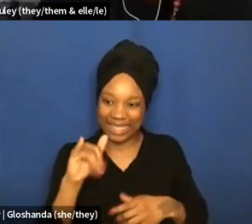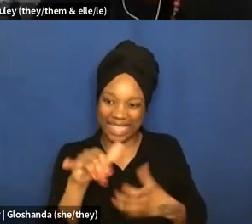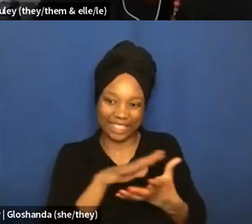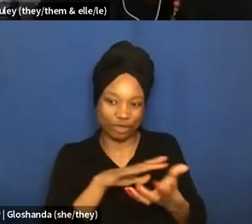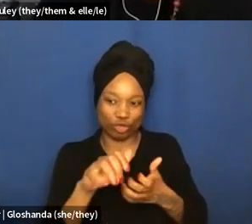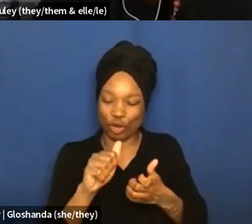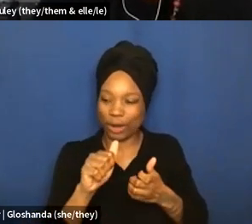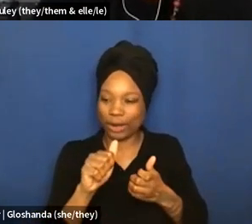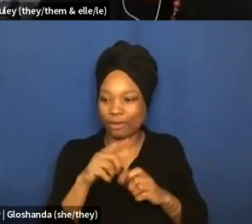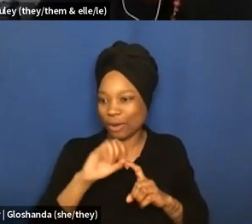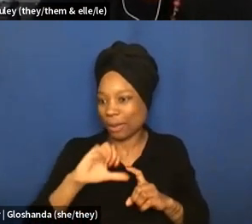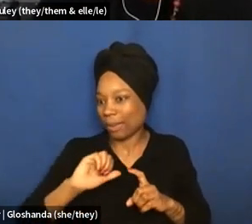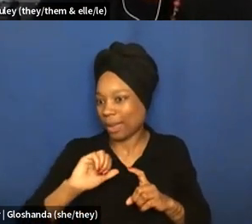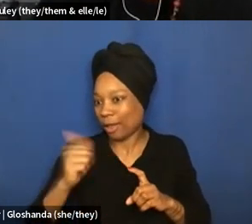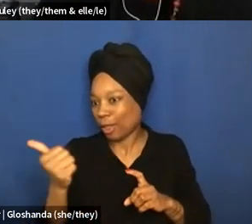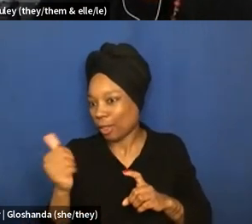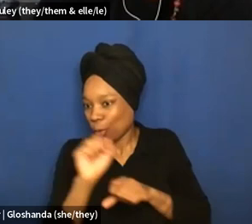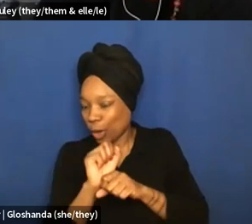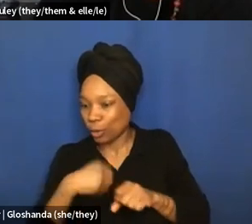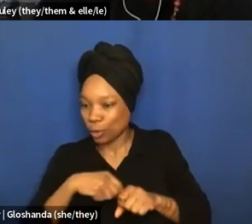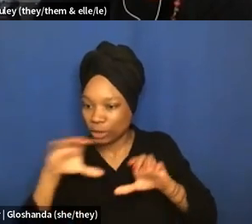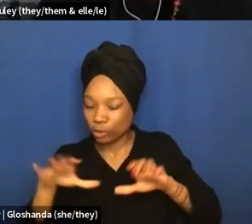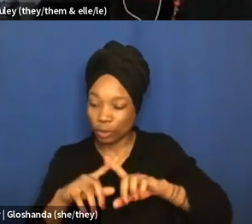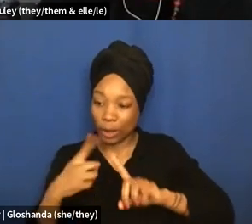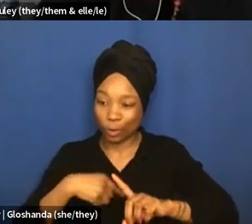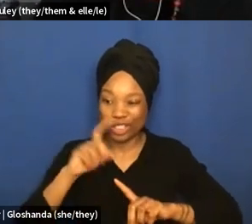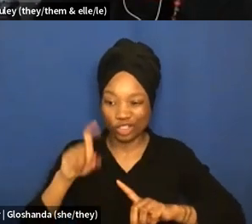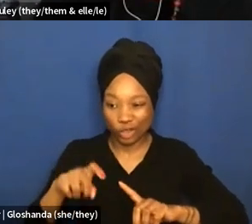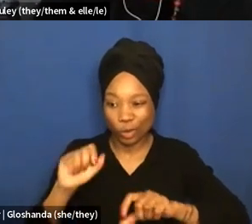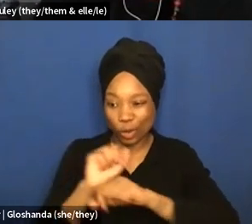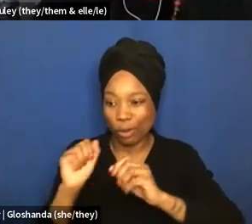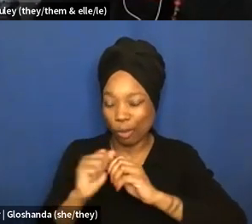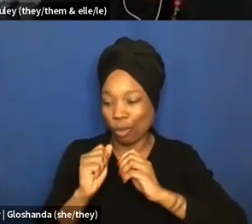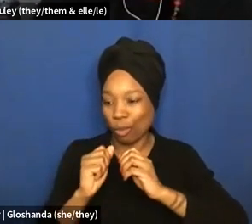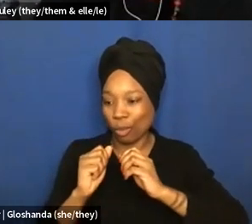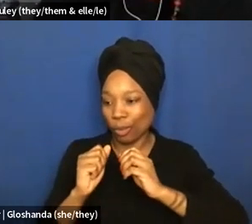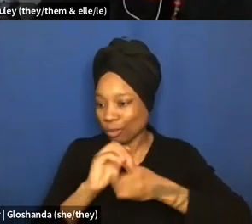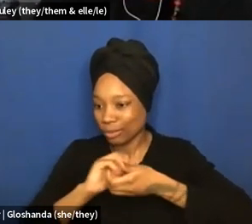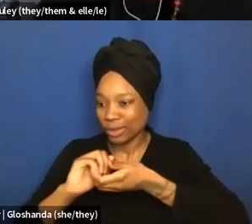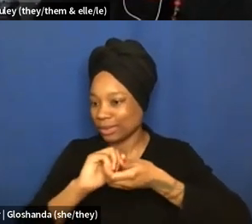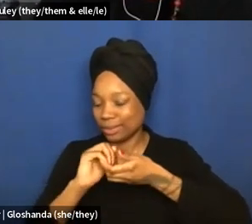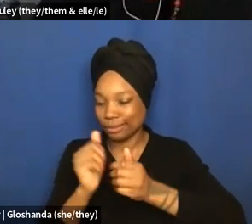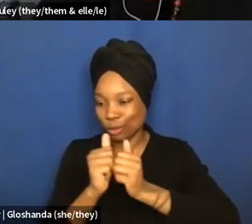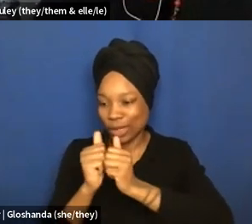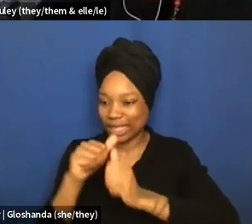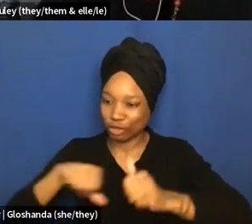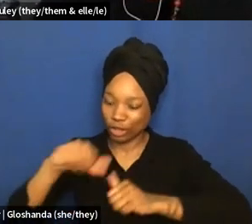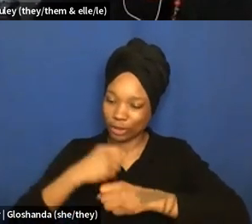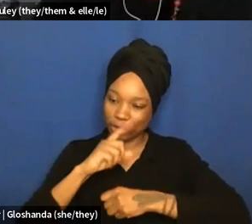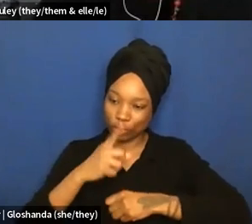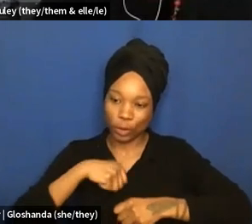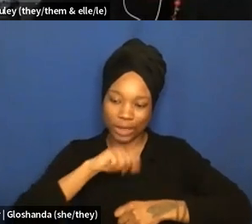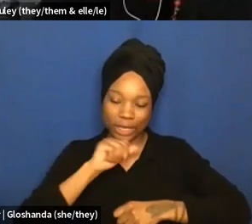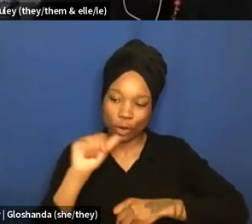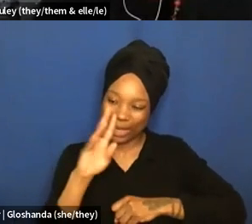do need to work more collaboratively to ensure that it's not ignored in our needs as we heal as a